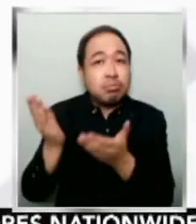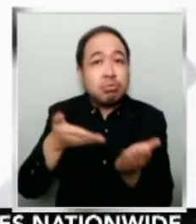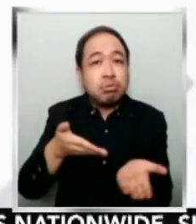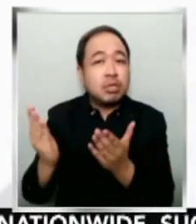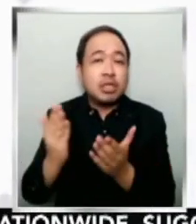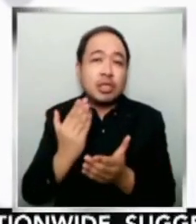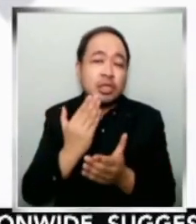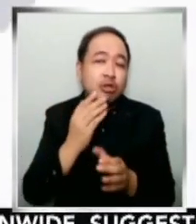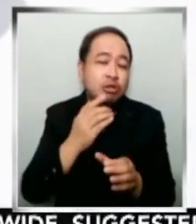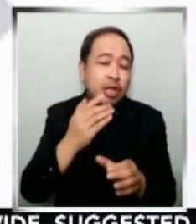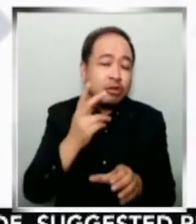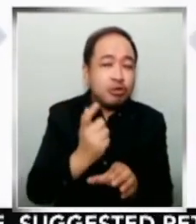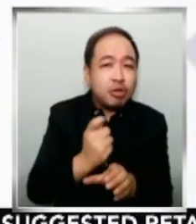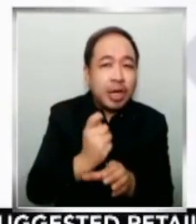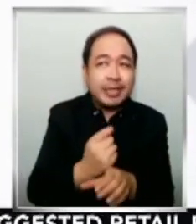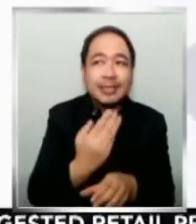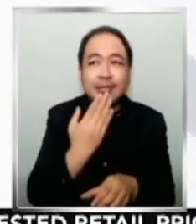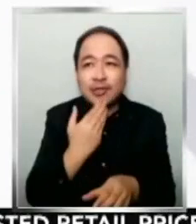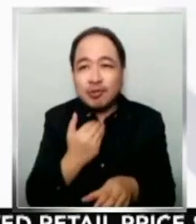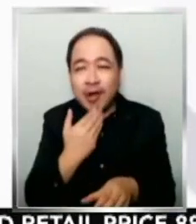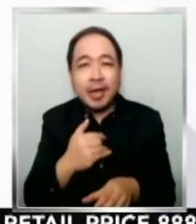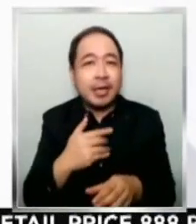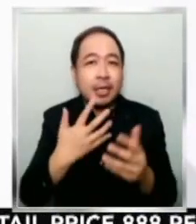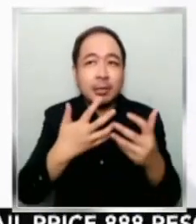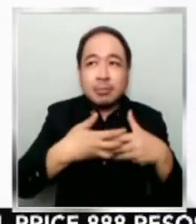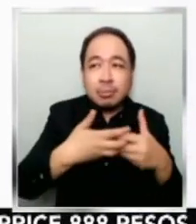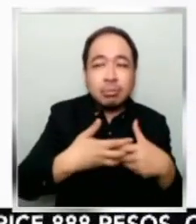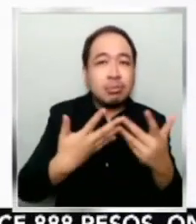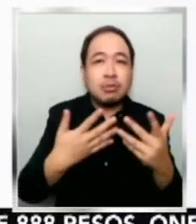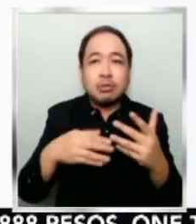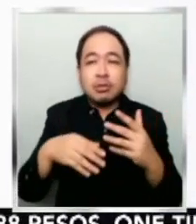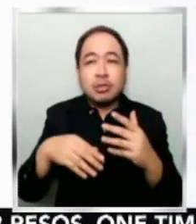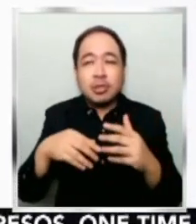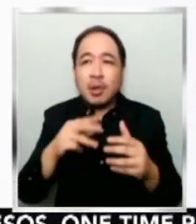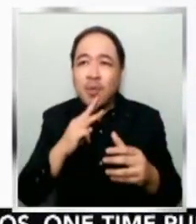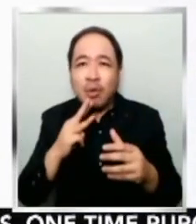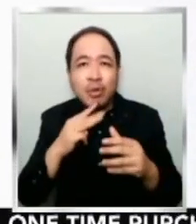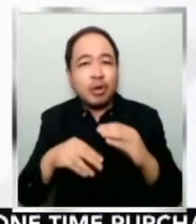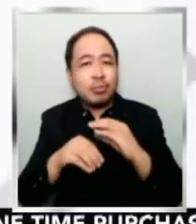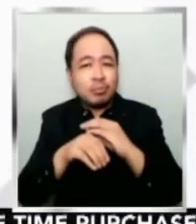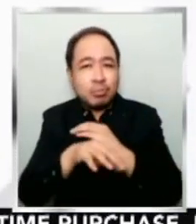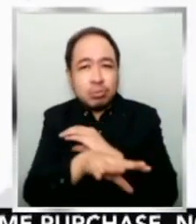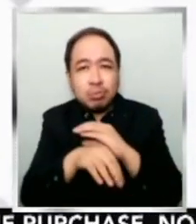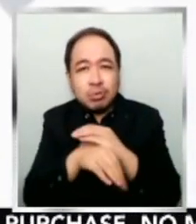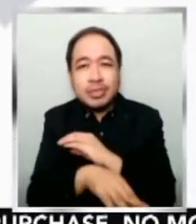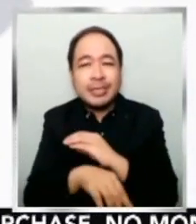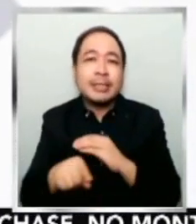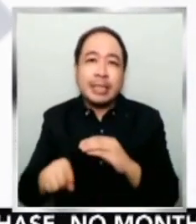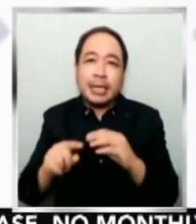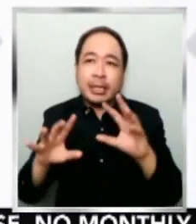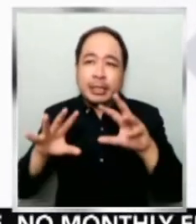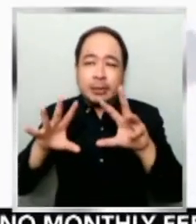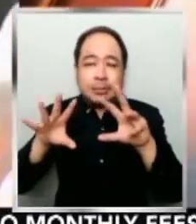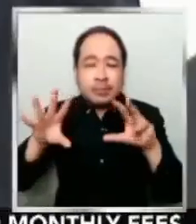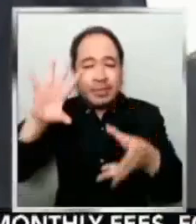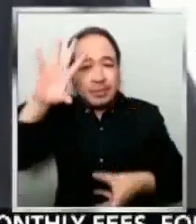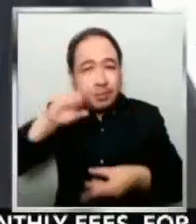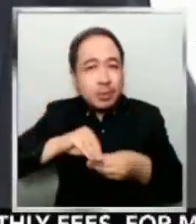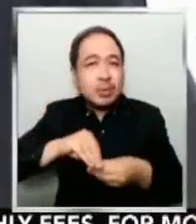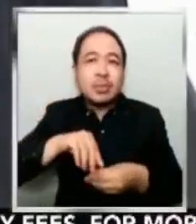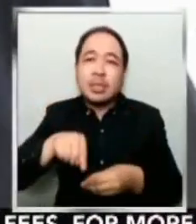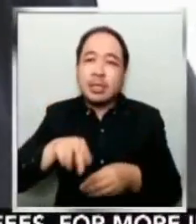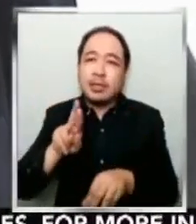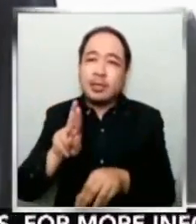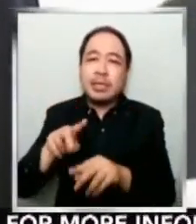diesel. Yung tractors, yung irrigation, our biggest expense, all of that uses diesel fuel. Ayon